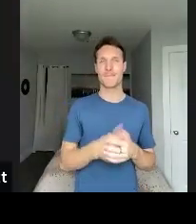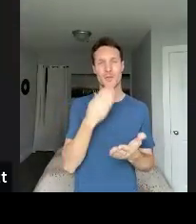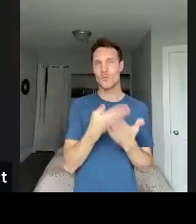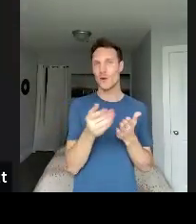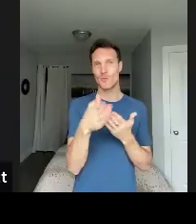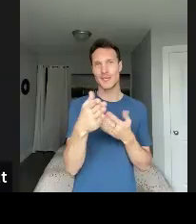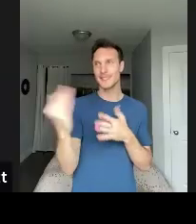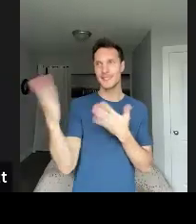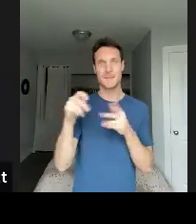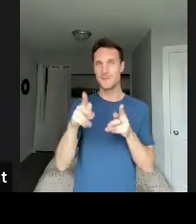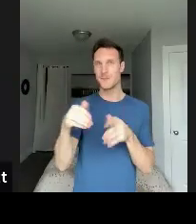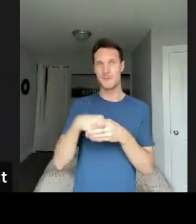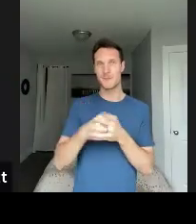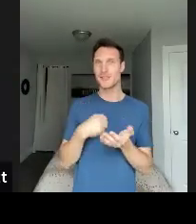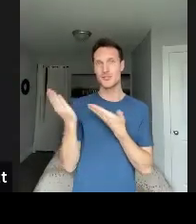that.